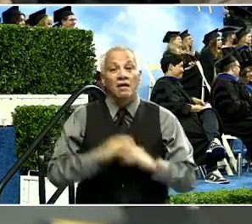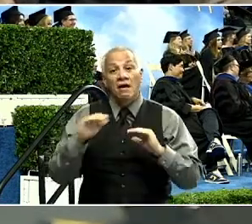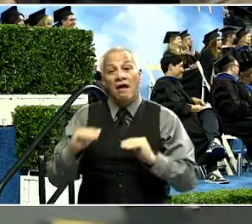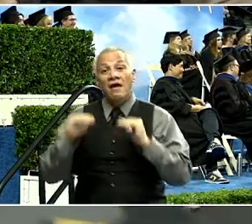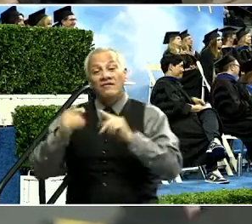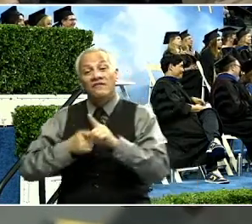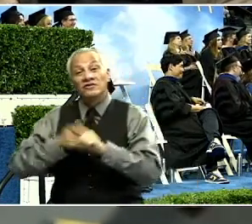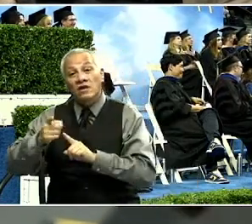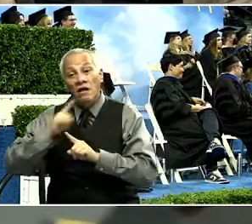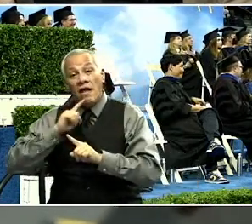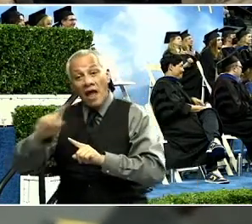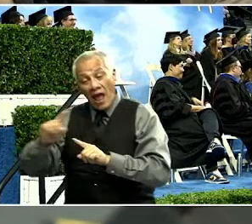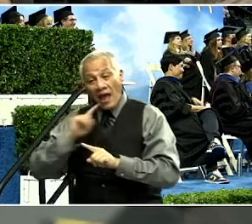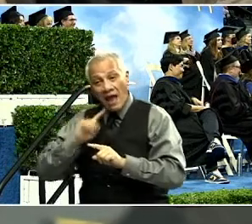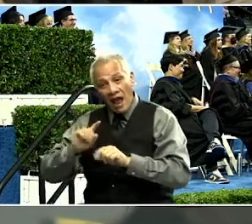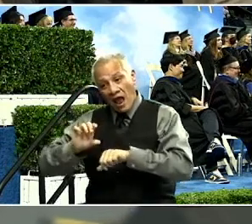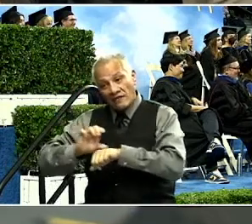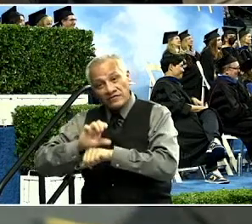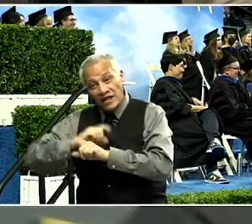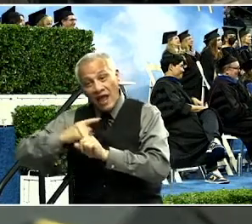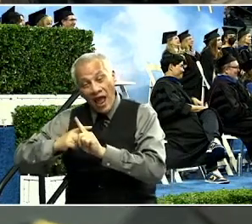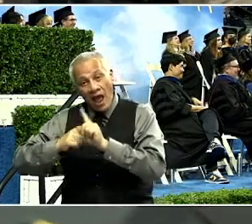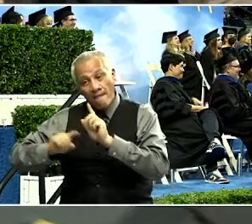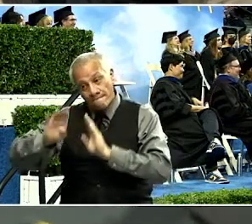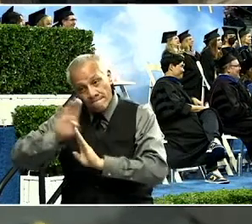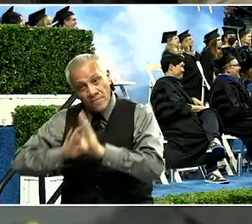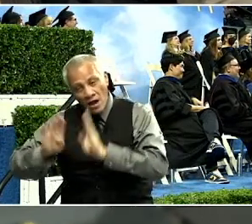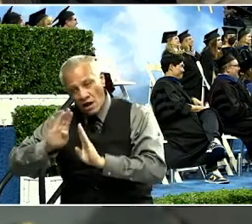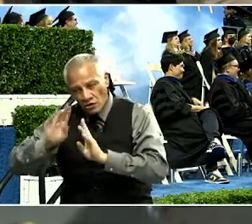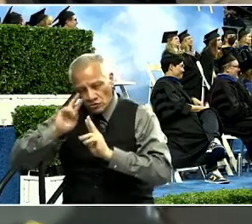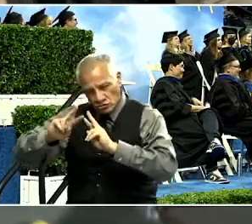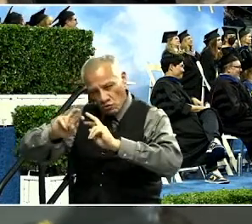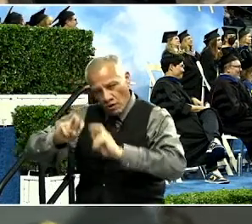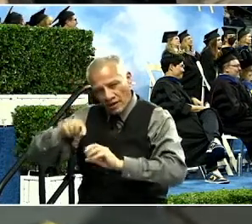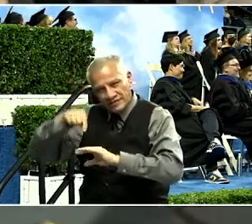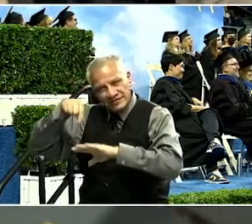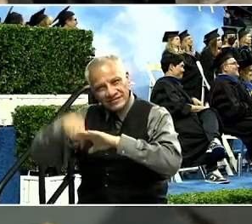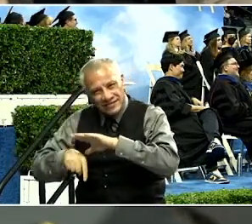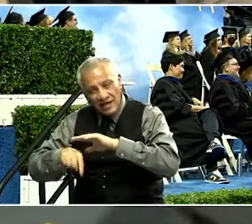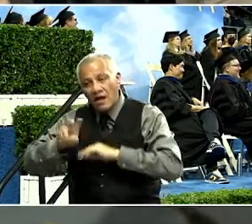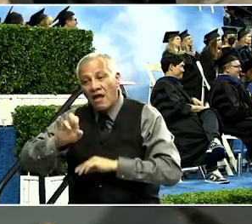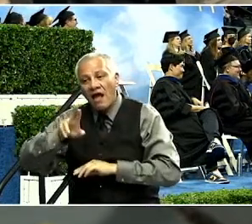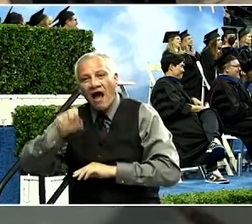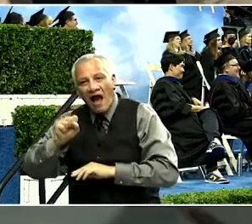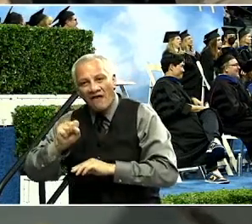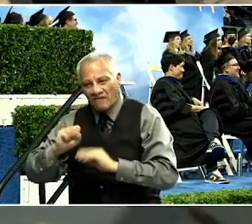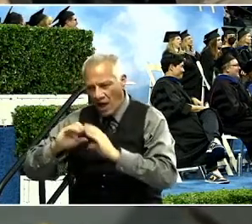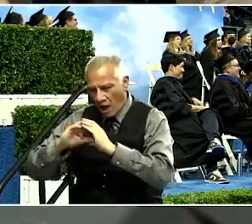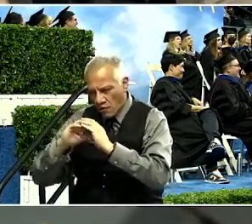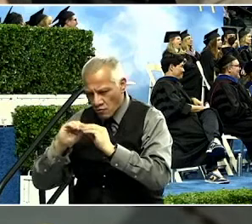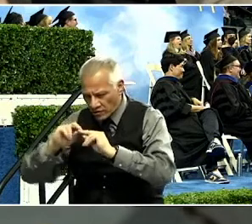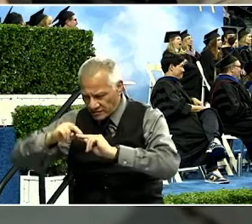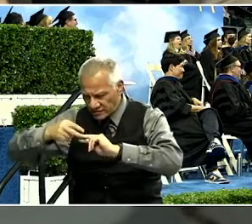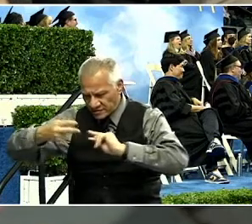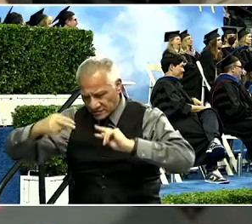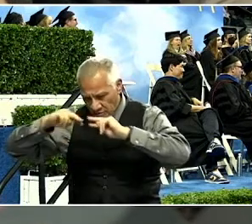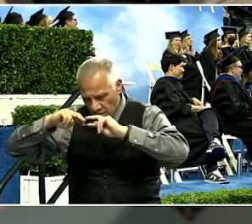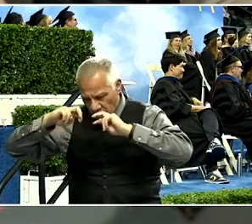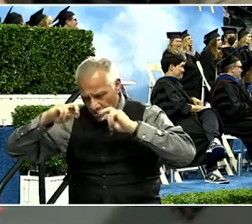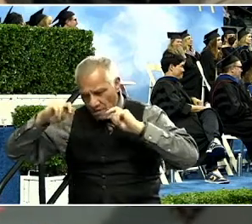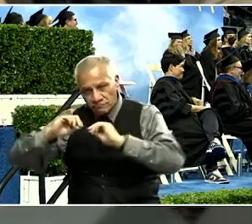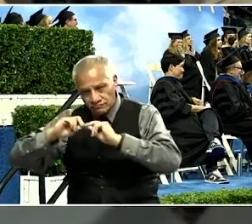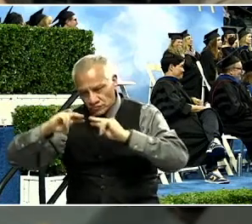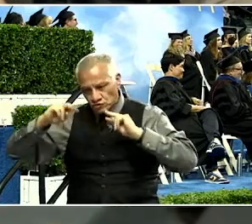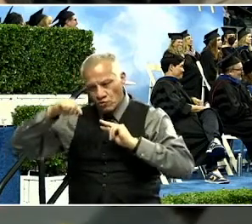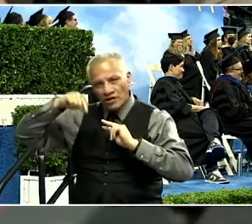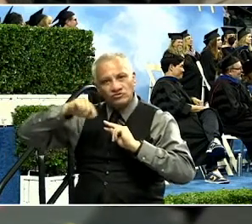Advances in computational and systems biology that have allowed us to see the sequence of a virus in single nucleotide resolution so we can